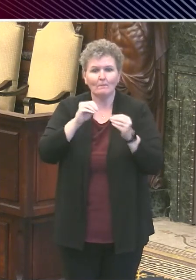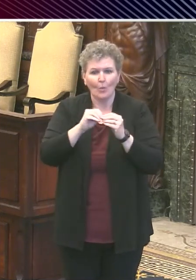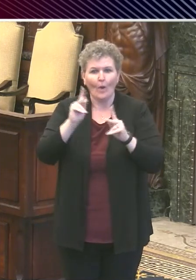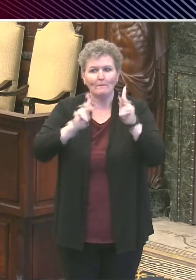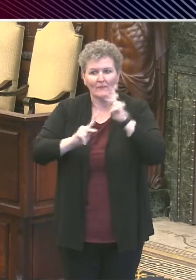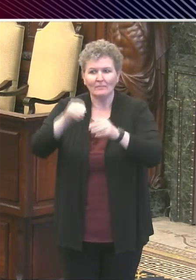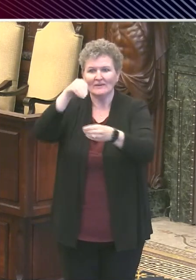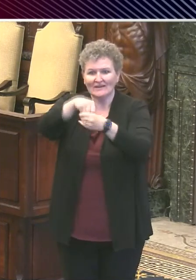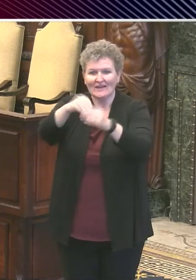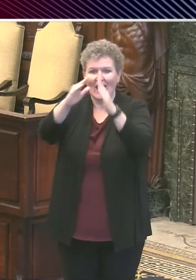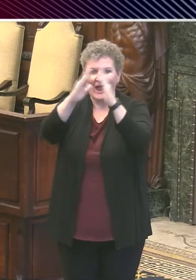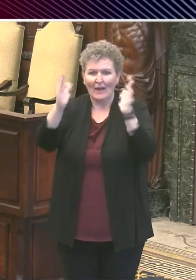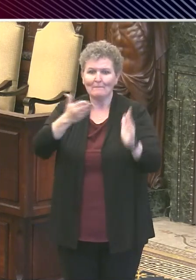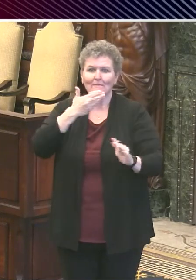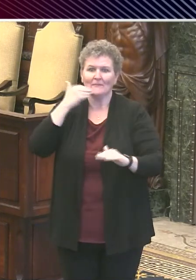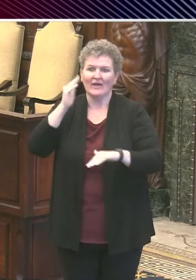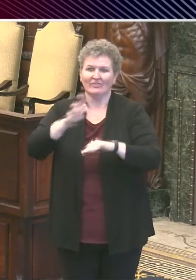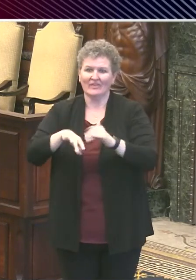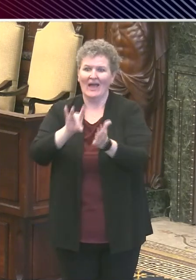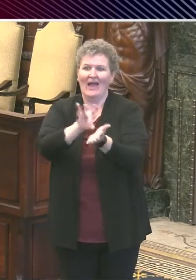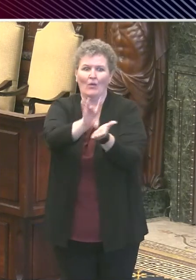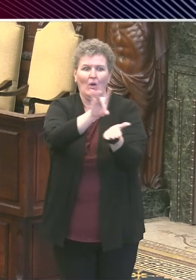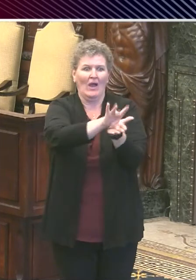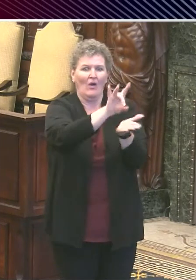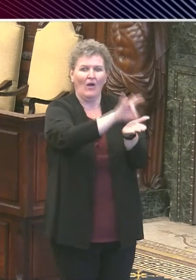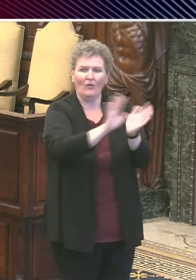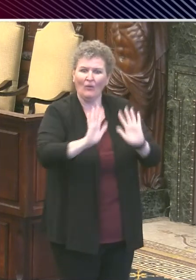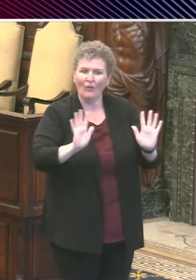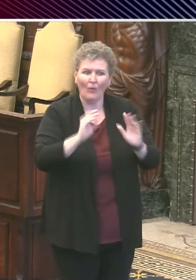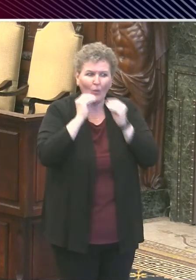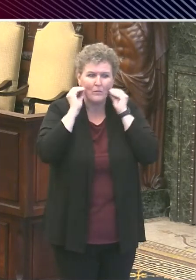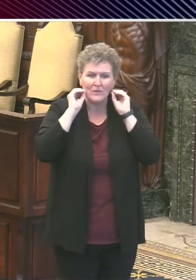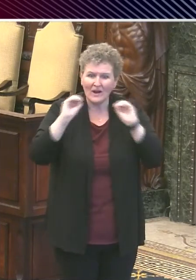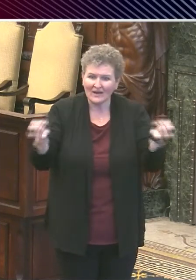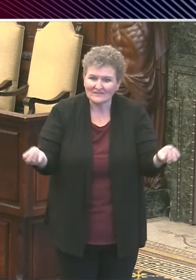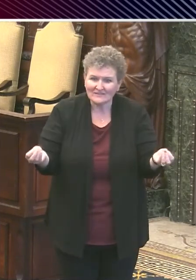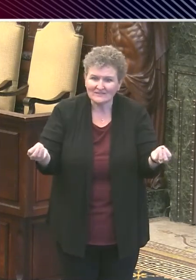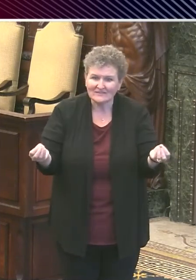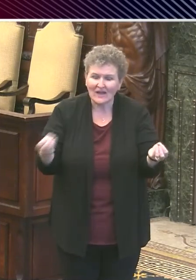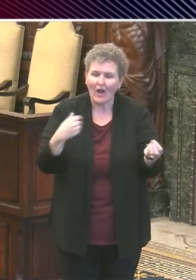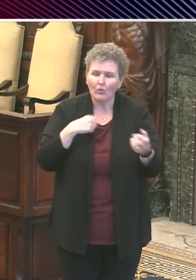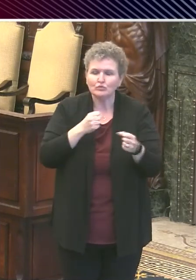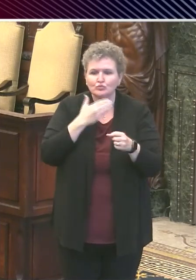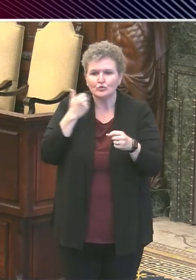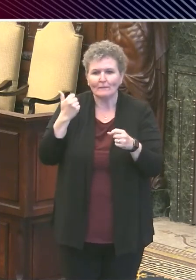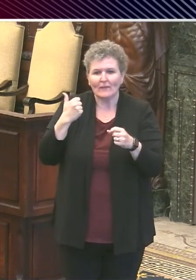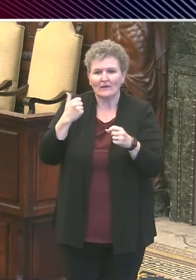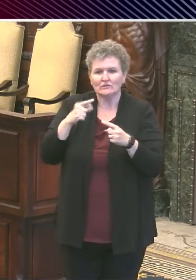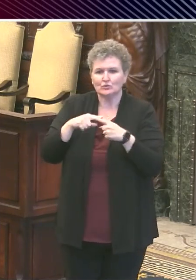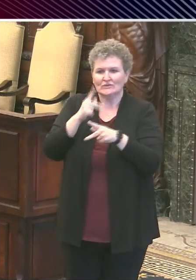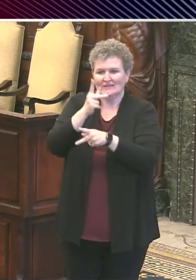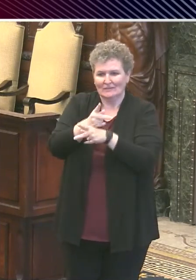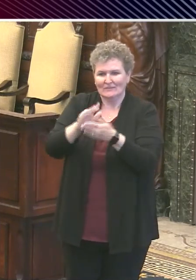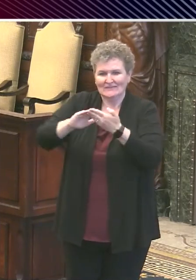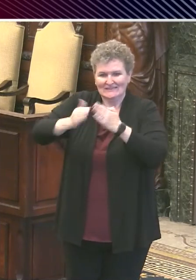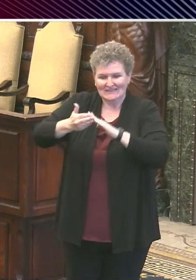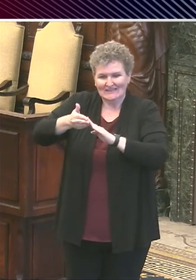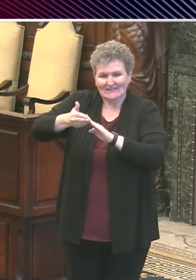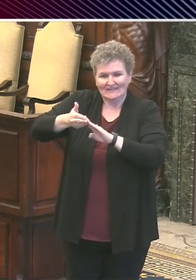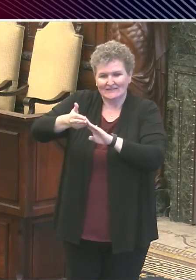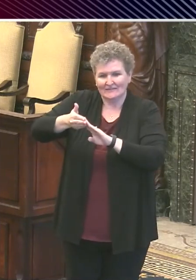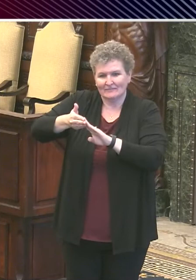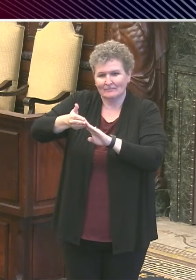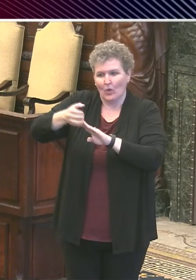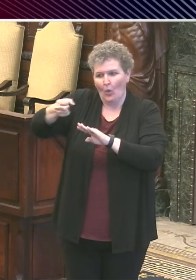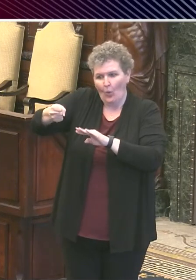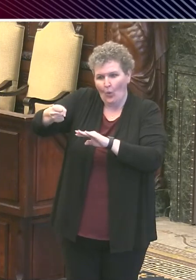city is really what we're trying to do, or what the effort is. City itself has been holding off on water